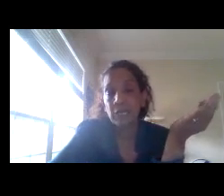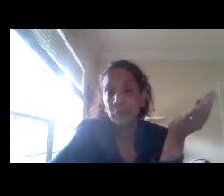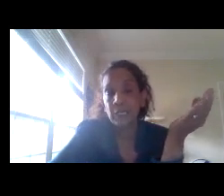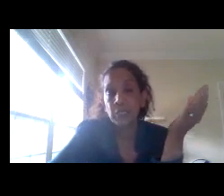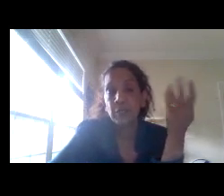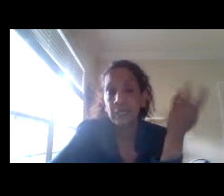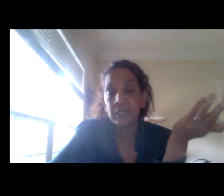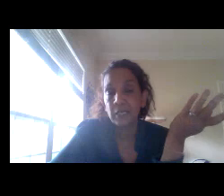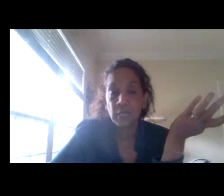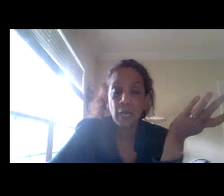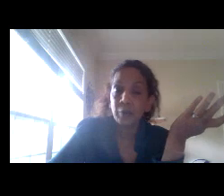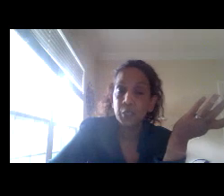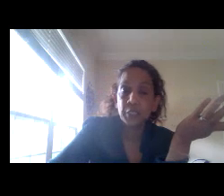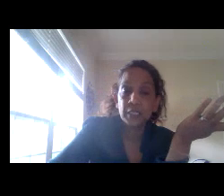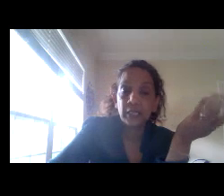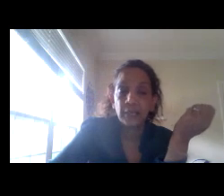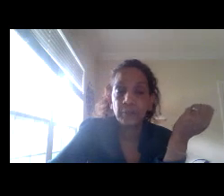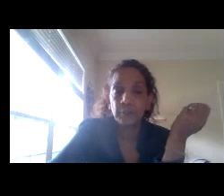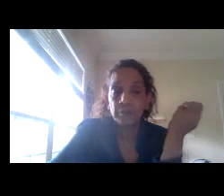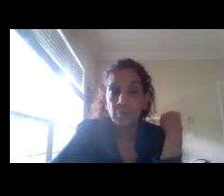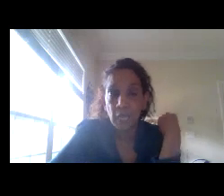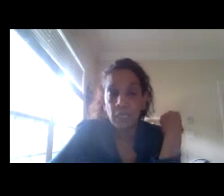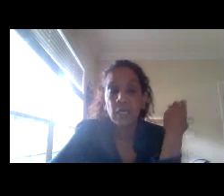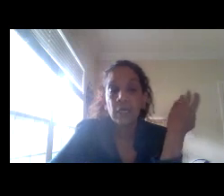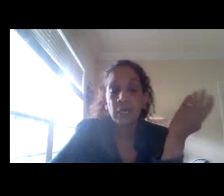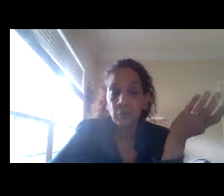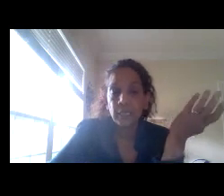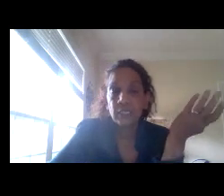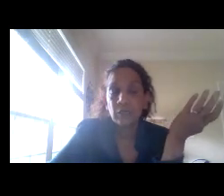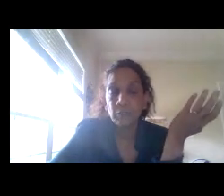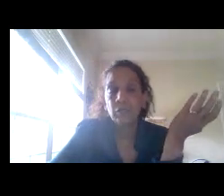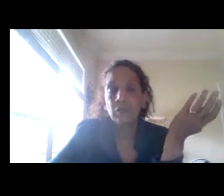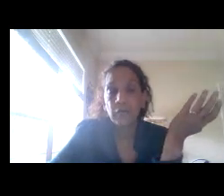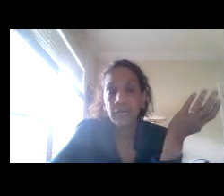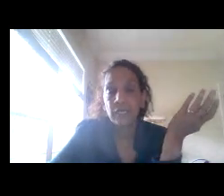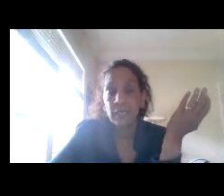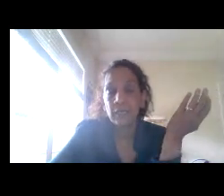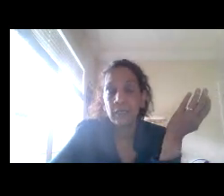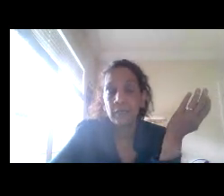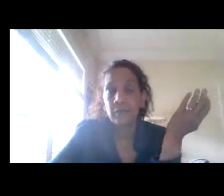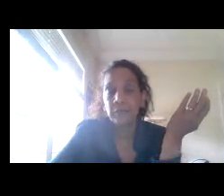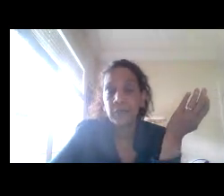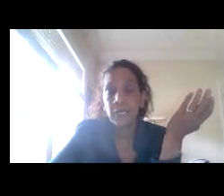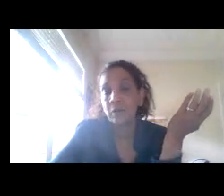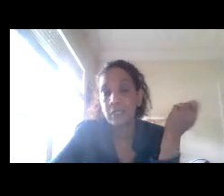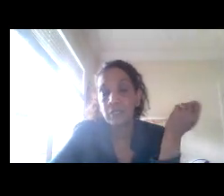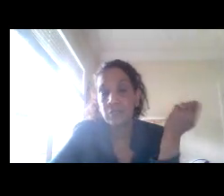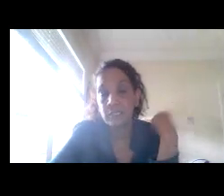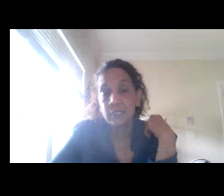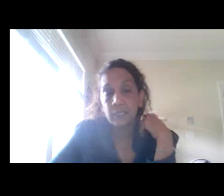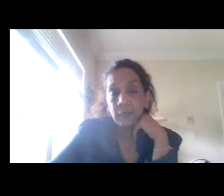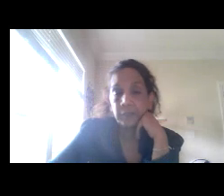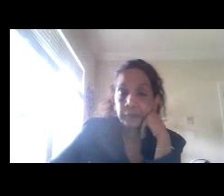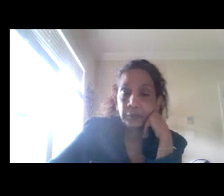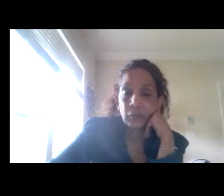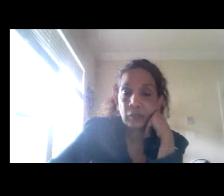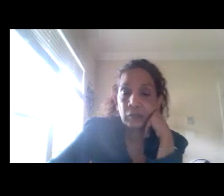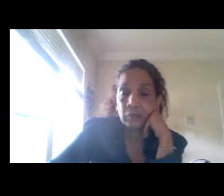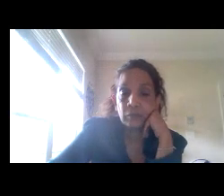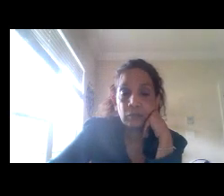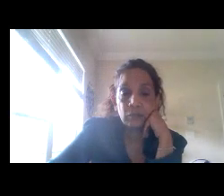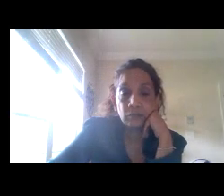may evaluate during their day-to-day operations, and they may request me to go ahead and get out and do this